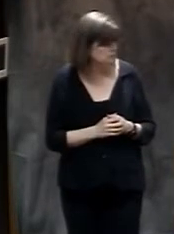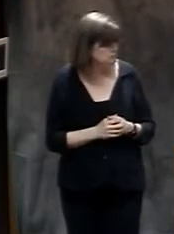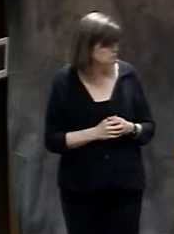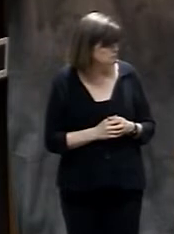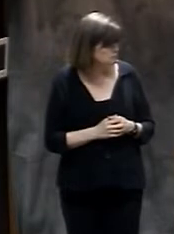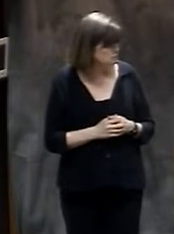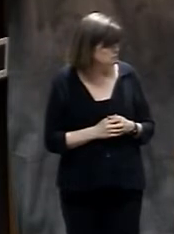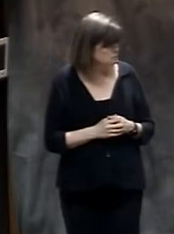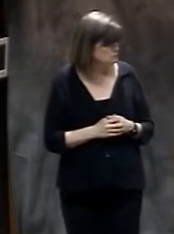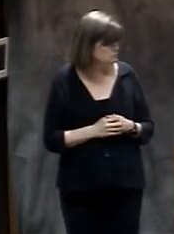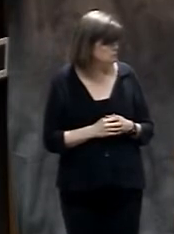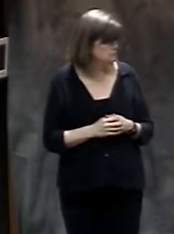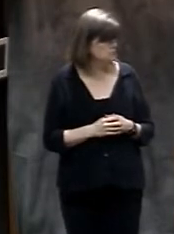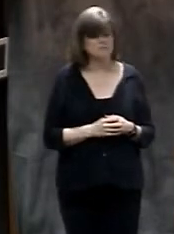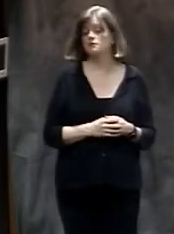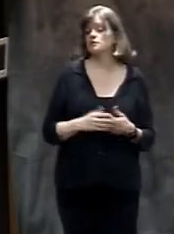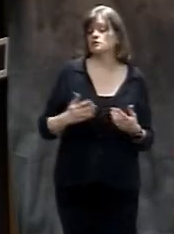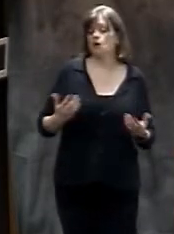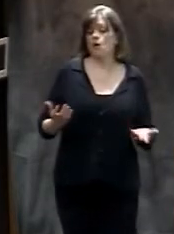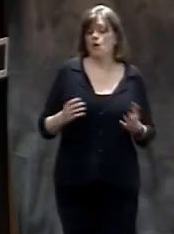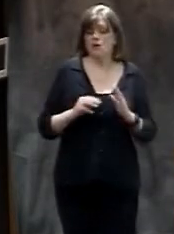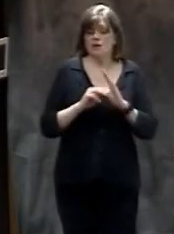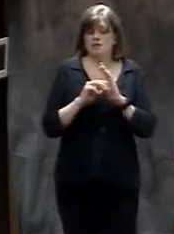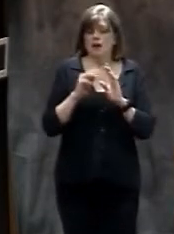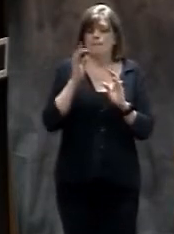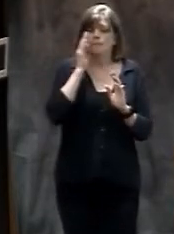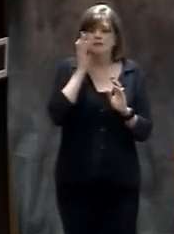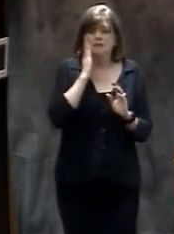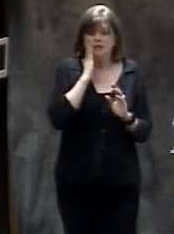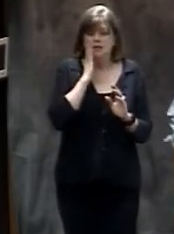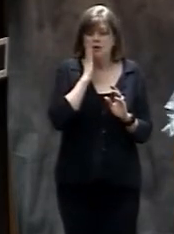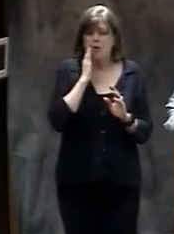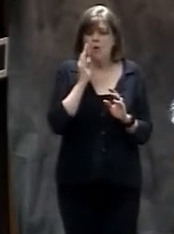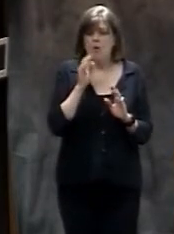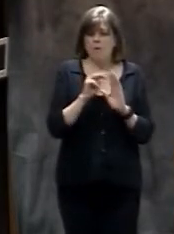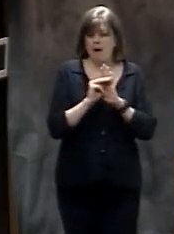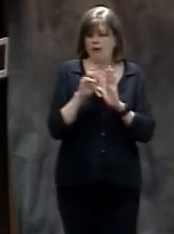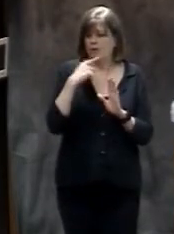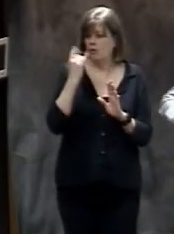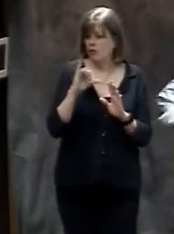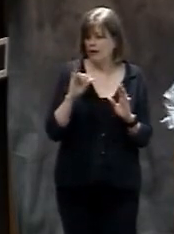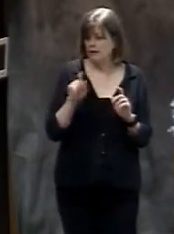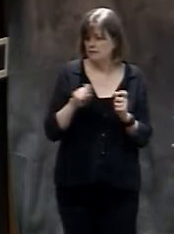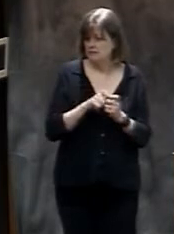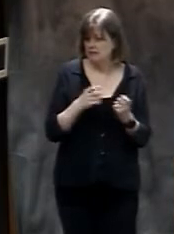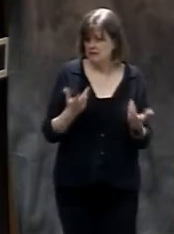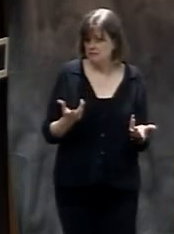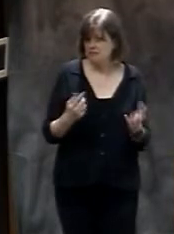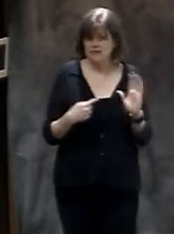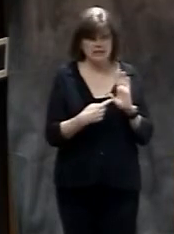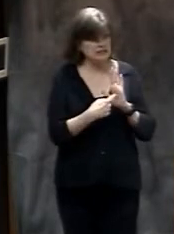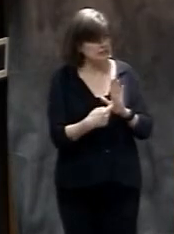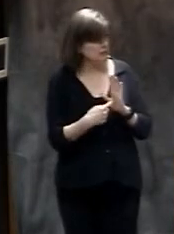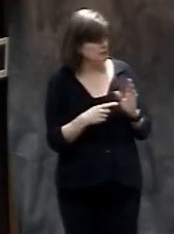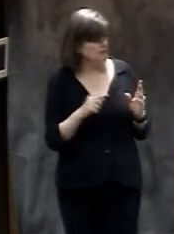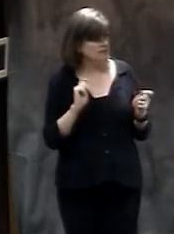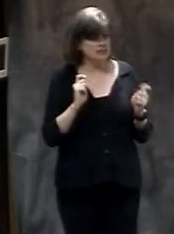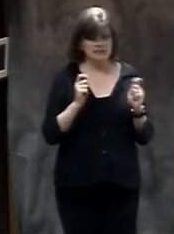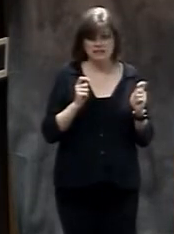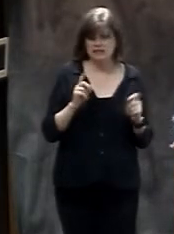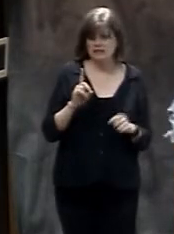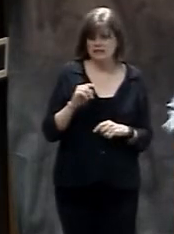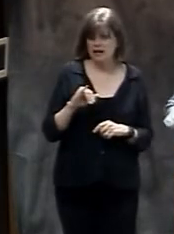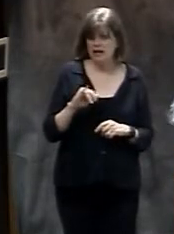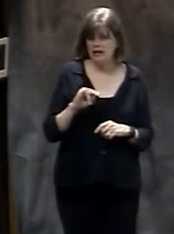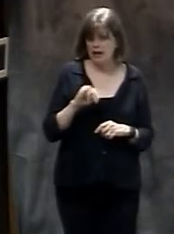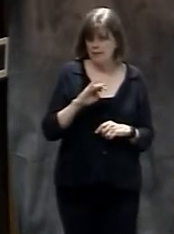So what does a model look like, a mosquito model specifically? So here is an example of a dynamical model that we work